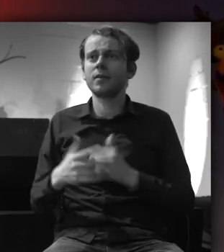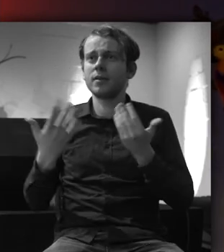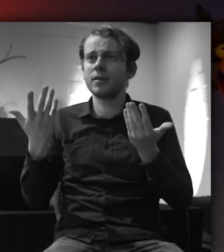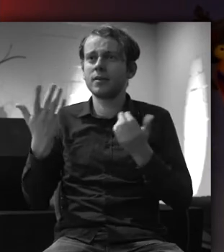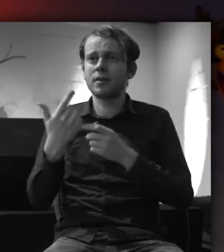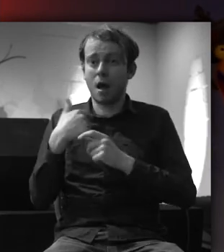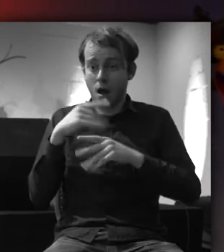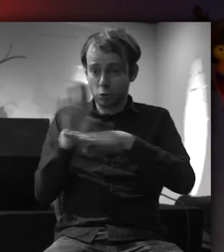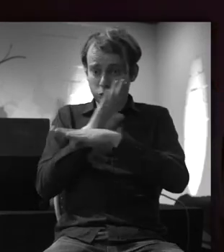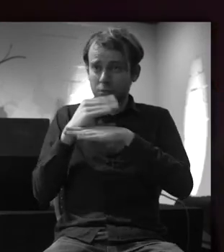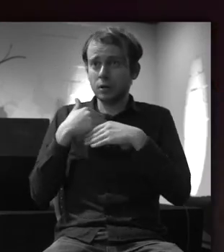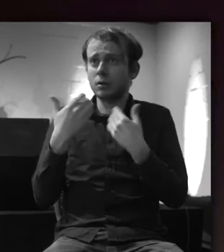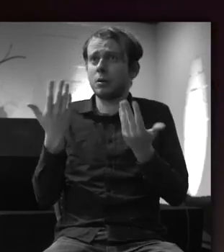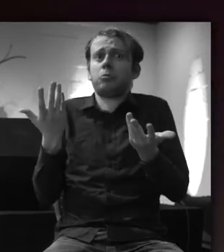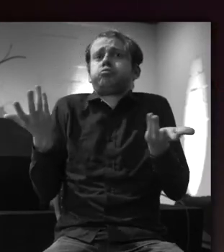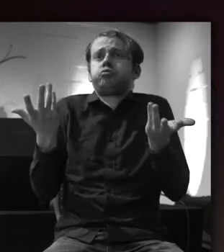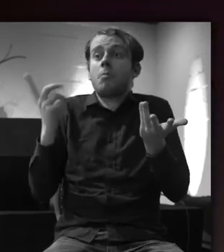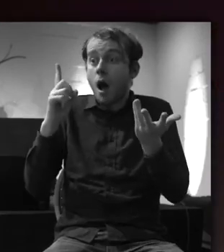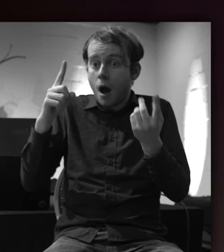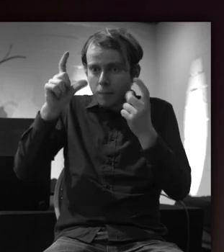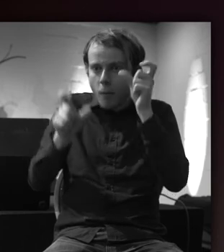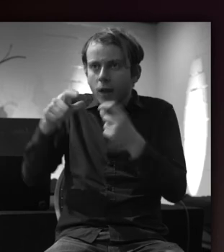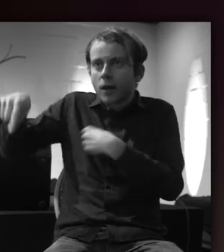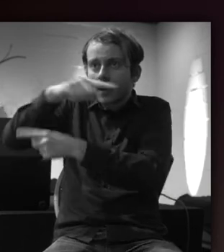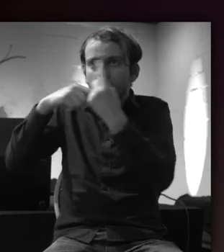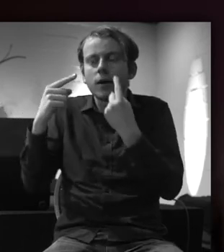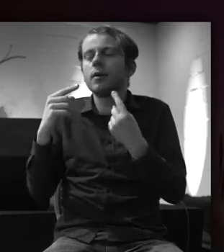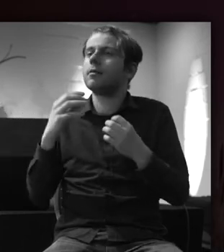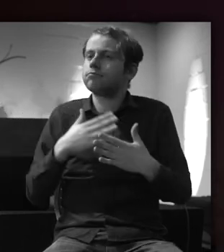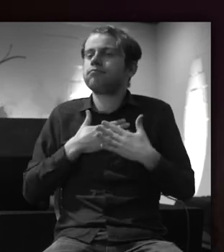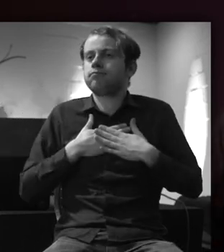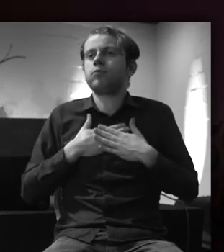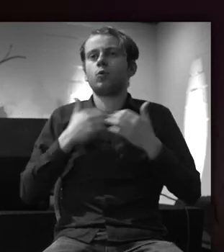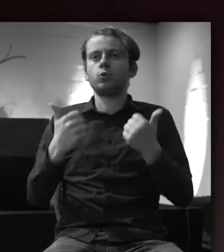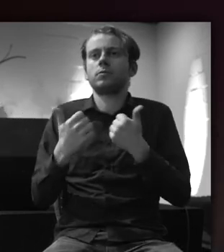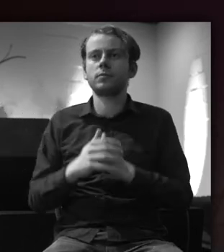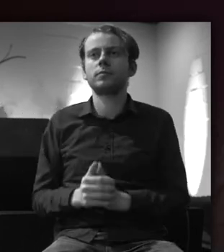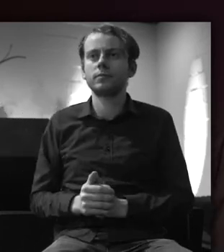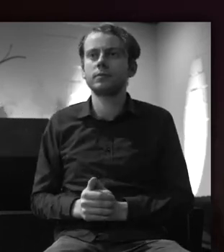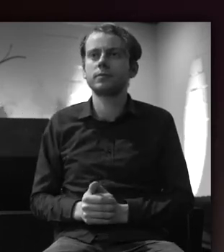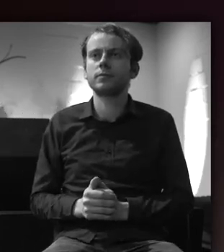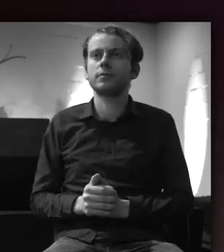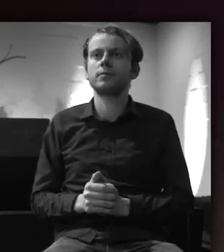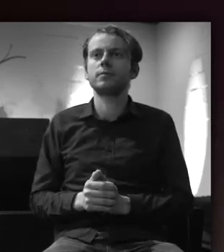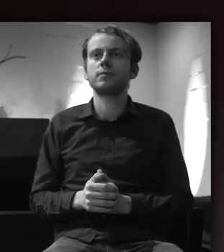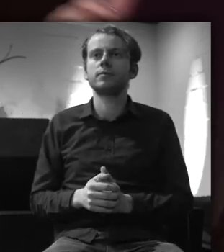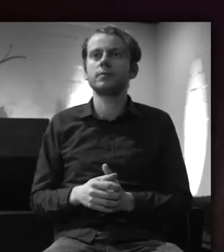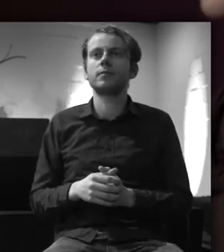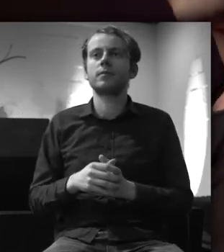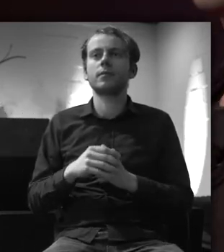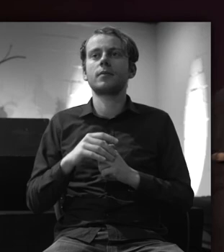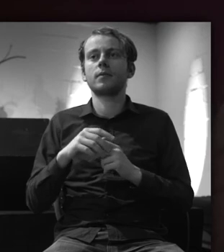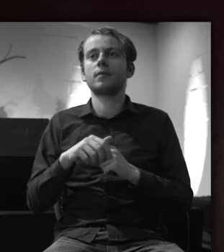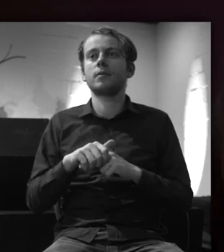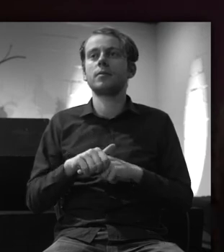but everyone, we see the opportunity everywhere. If someone is coming one day and telling us, okay, like they will raise taxes, we're saying, okay, ishta, just